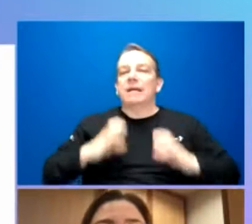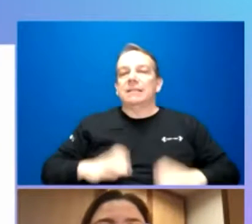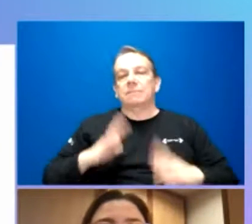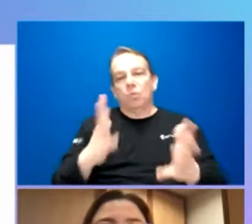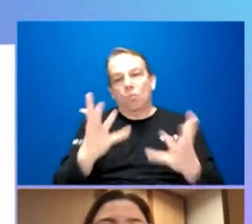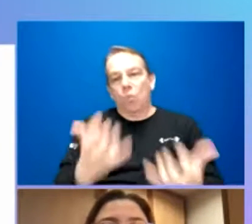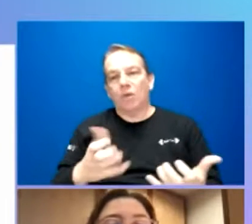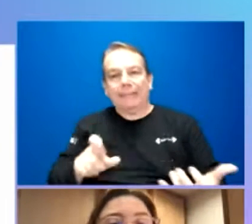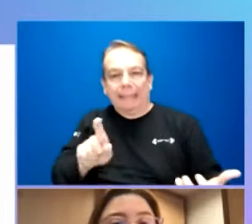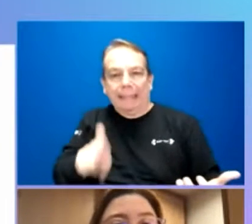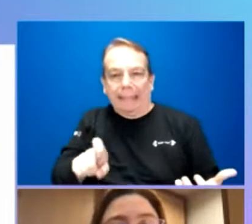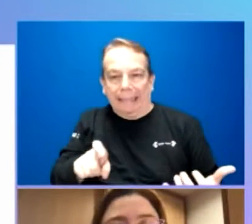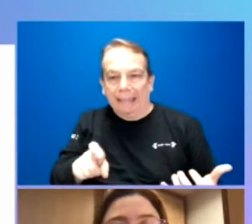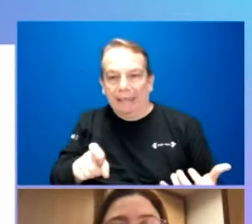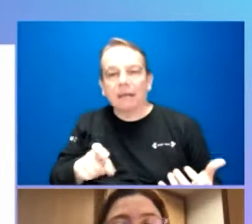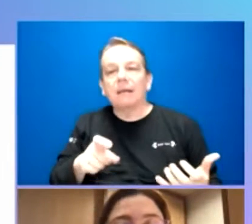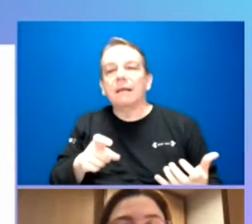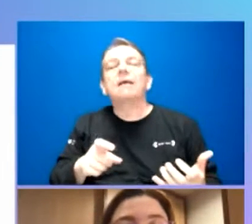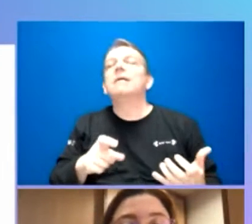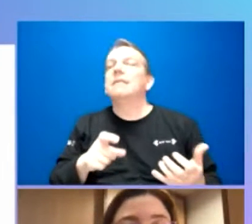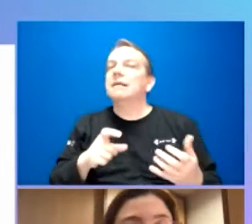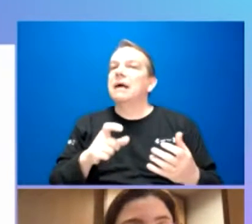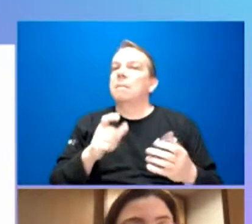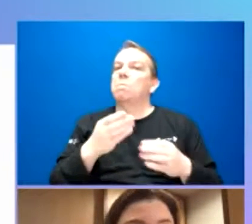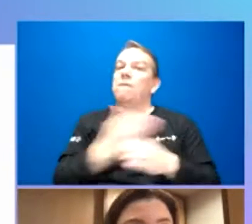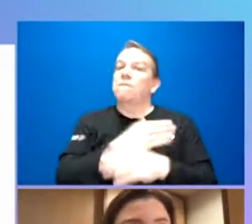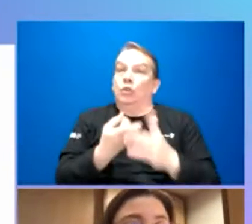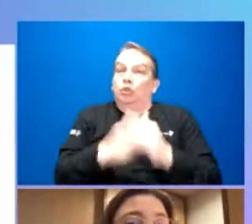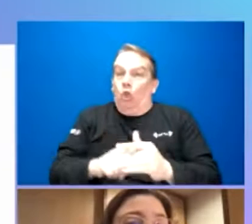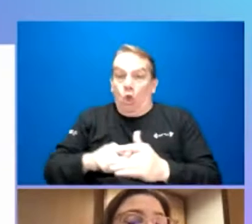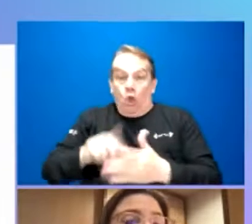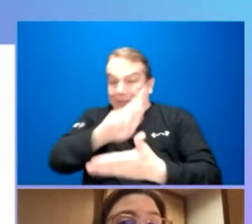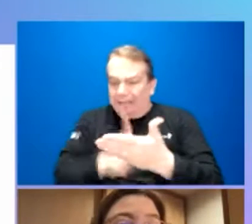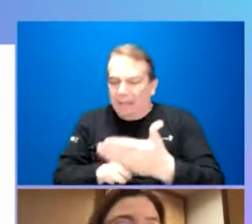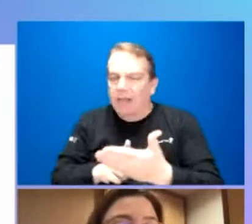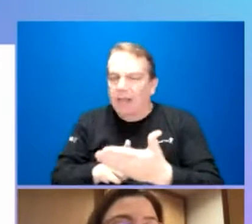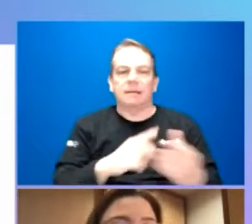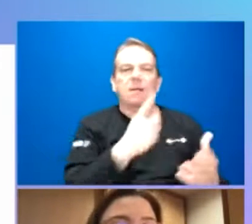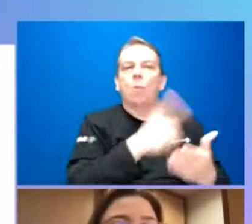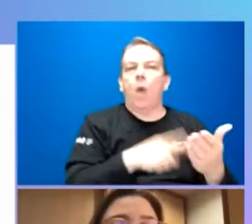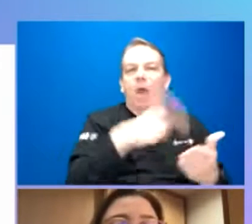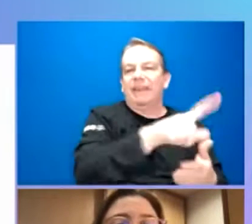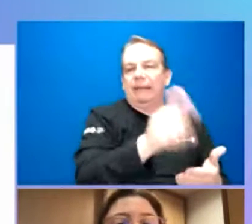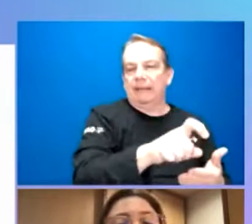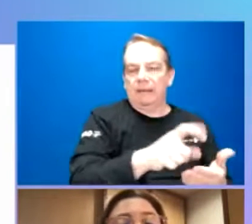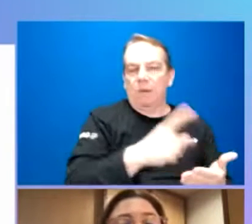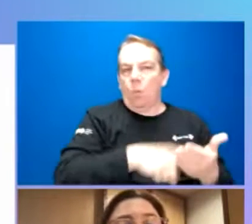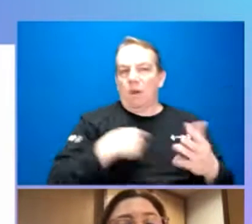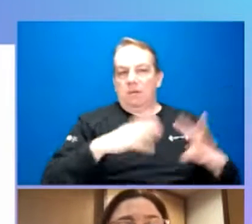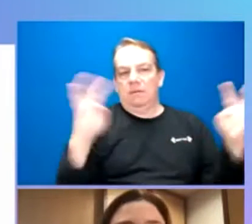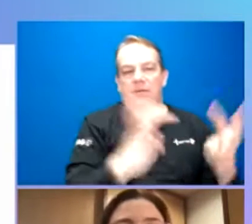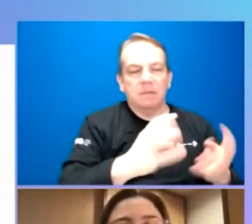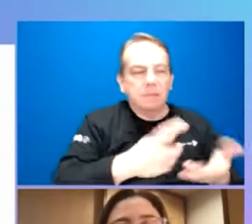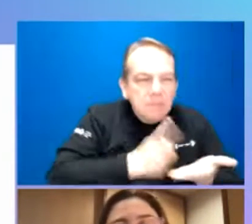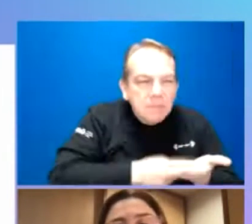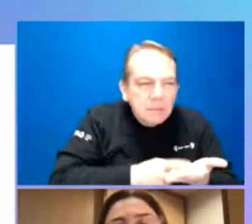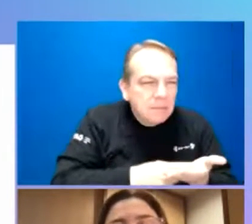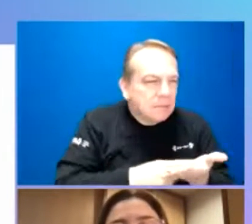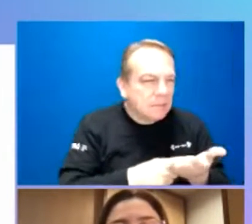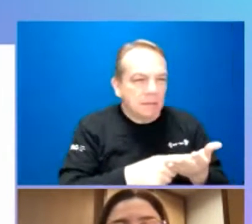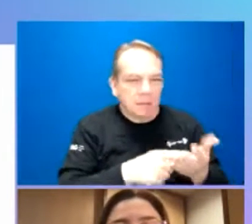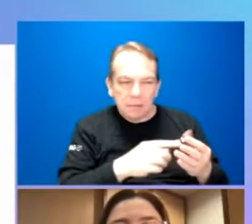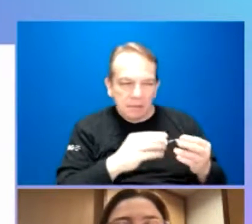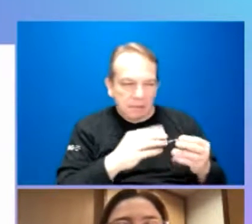to prioritize spending time upfront testing with customers, including customers with disabilities, and iterating until